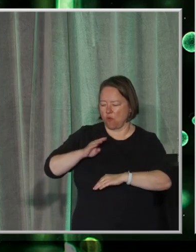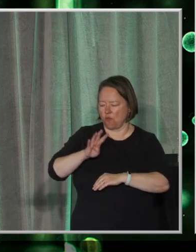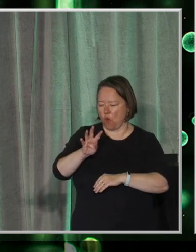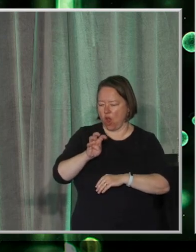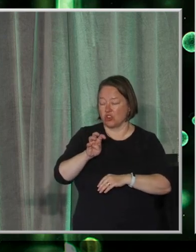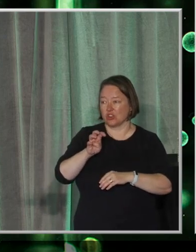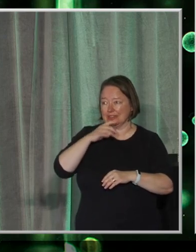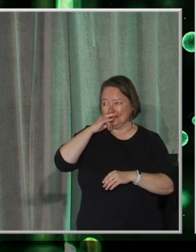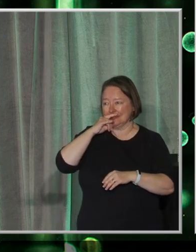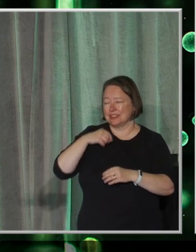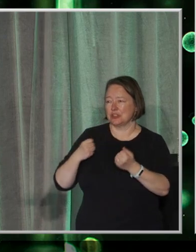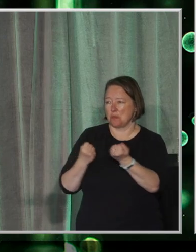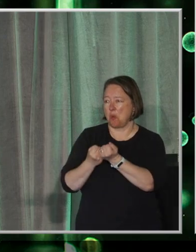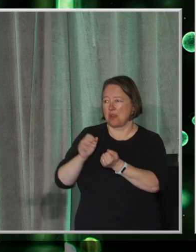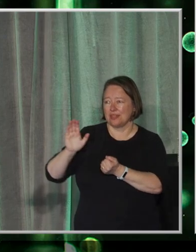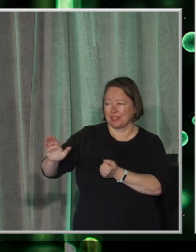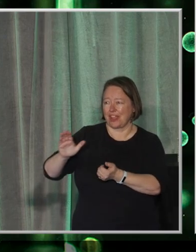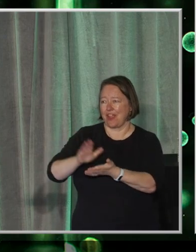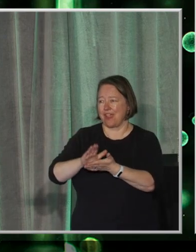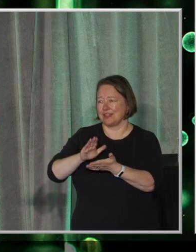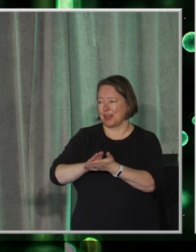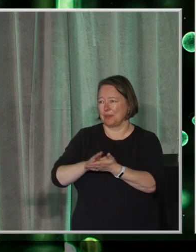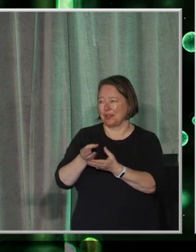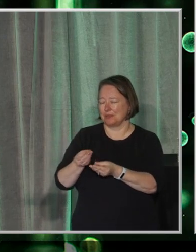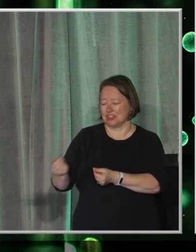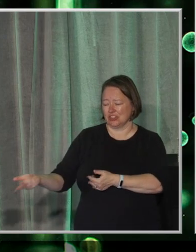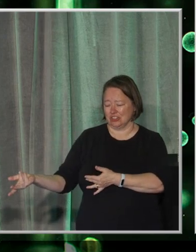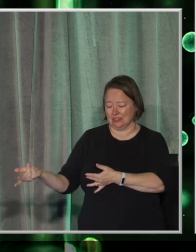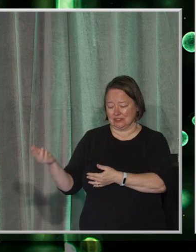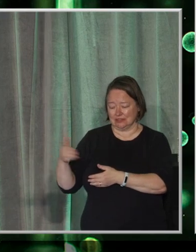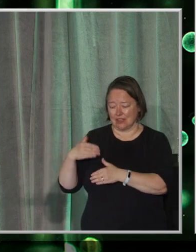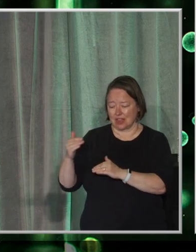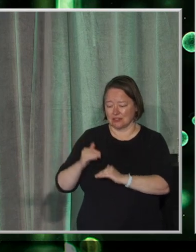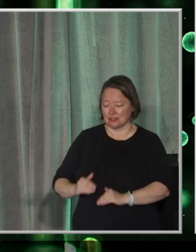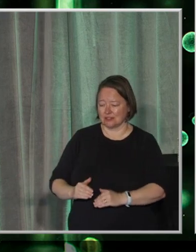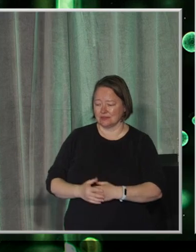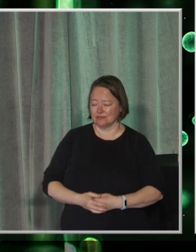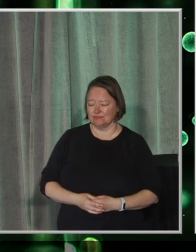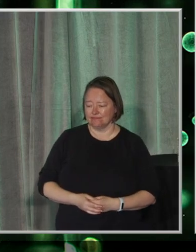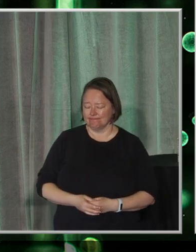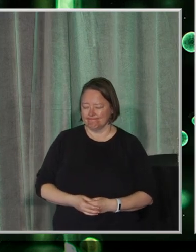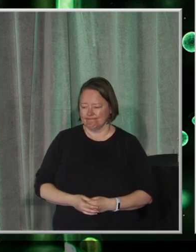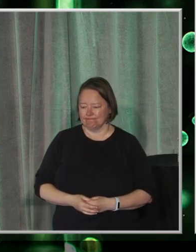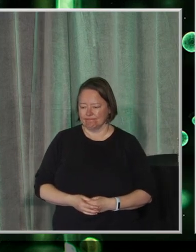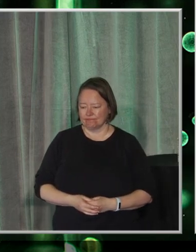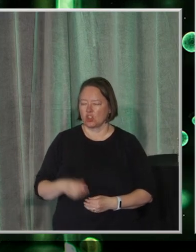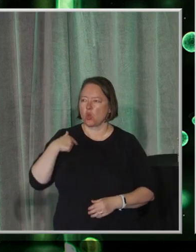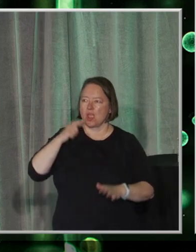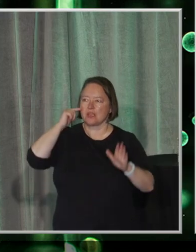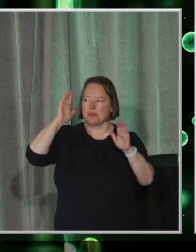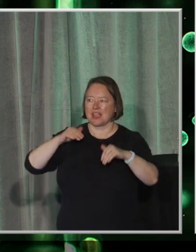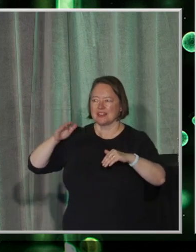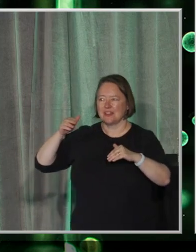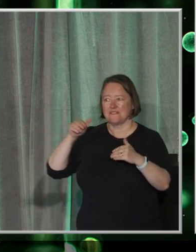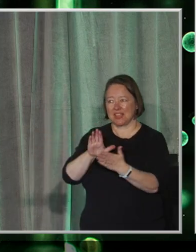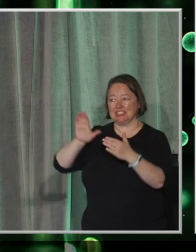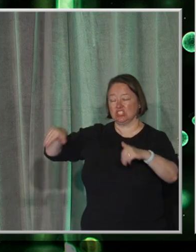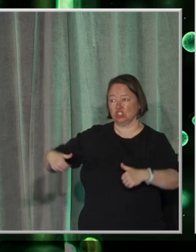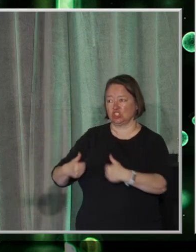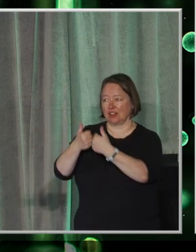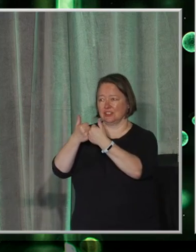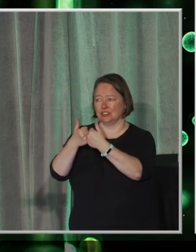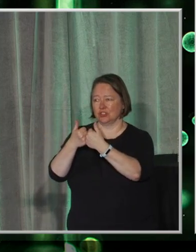kids in supporting their academic materials. Next. So we expect to face challenges,